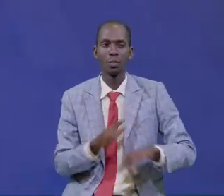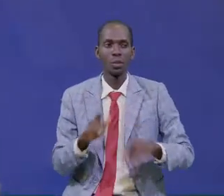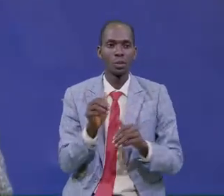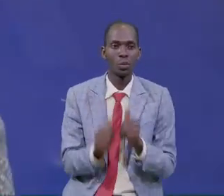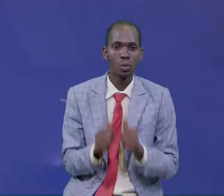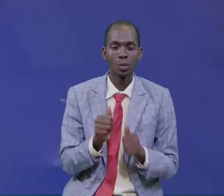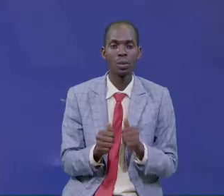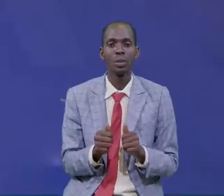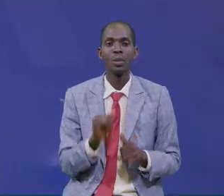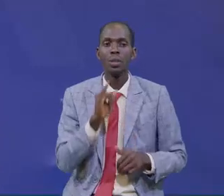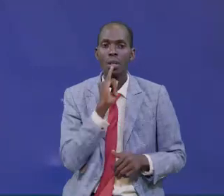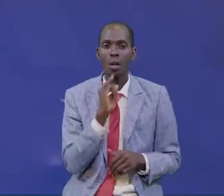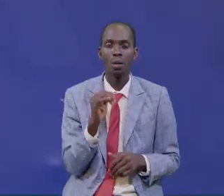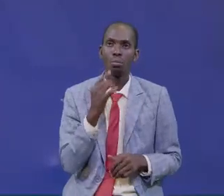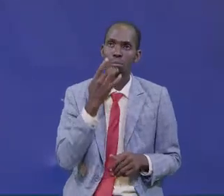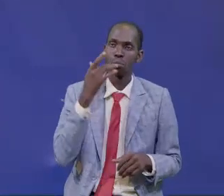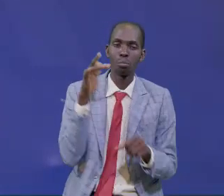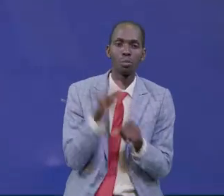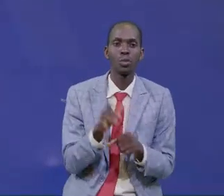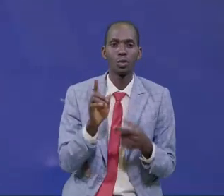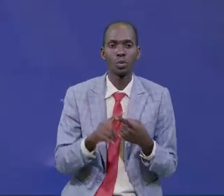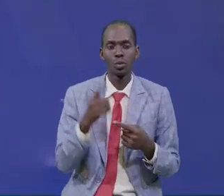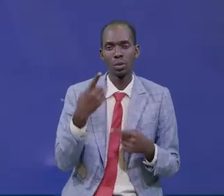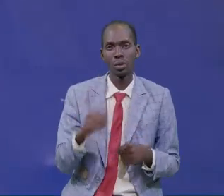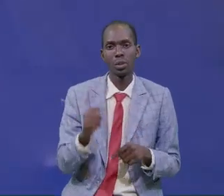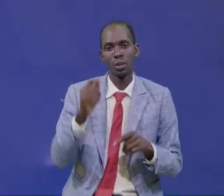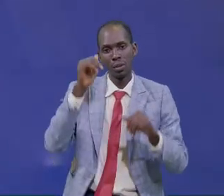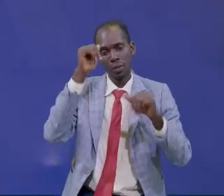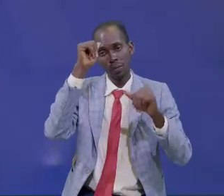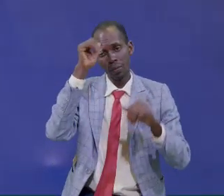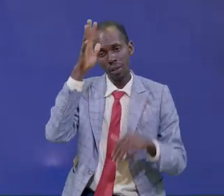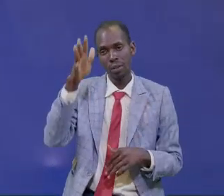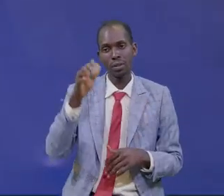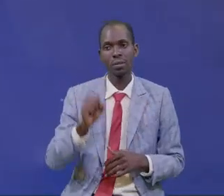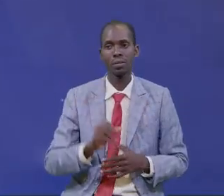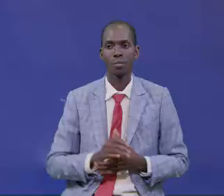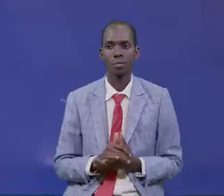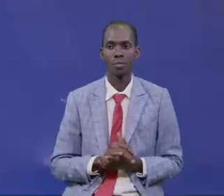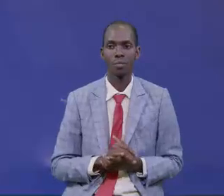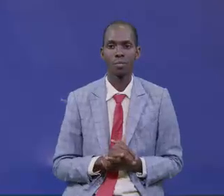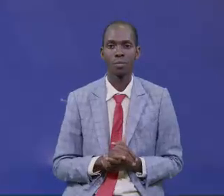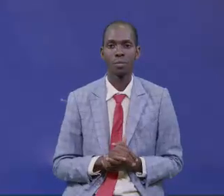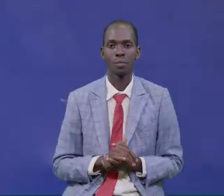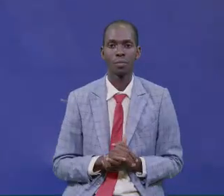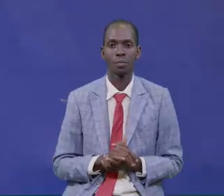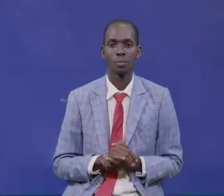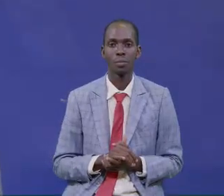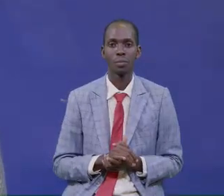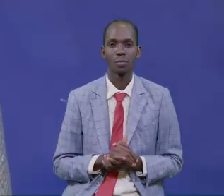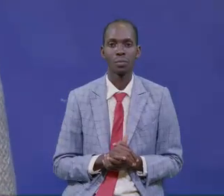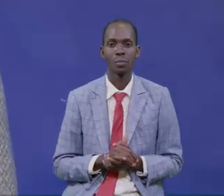swear unto thy fathers.